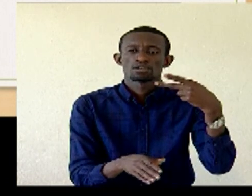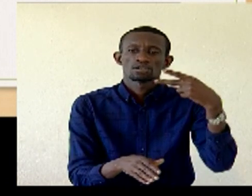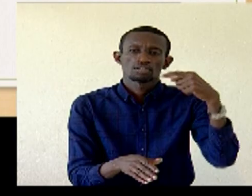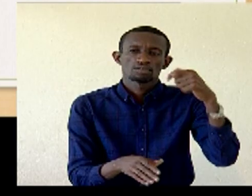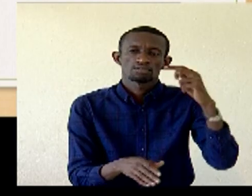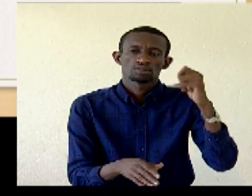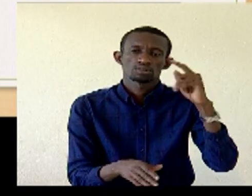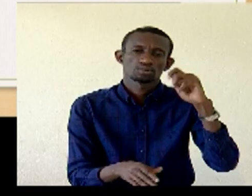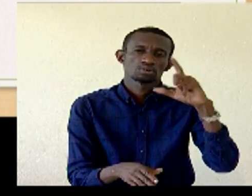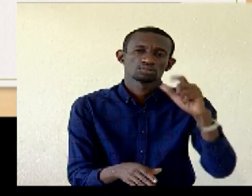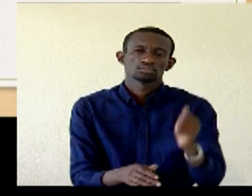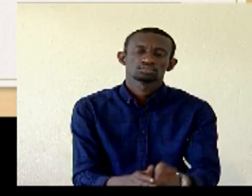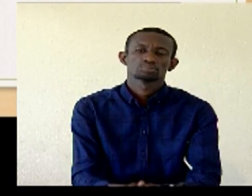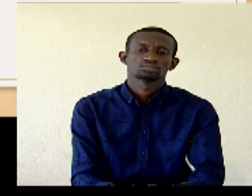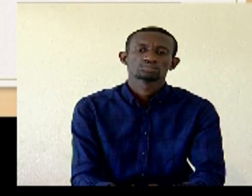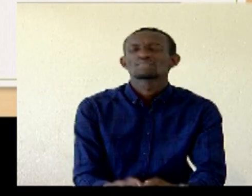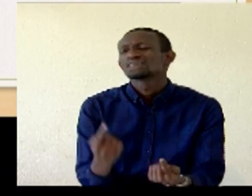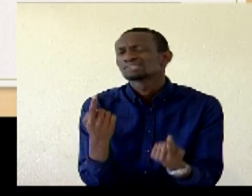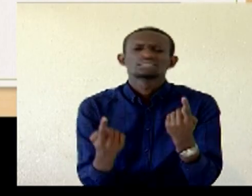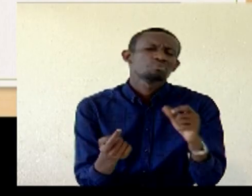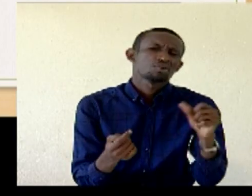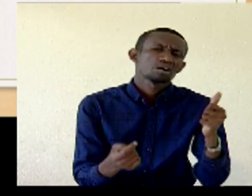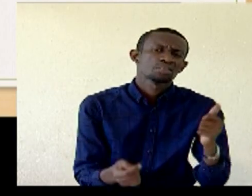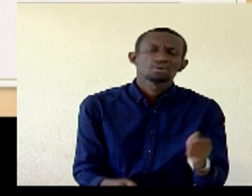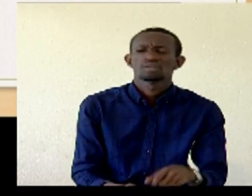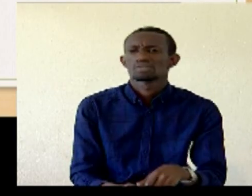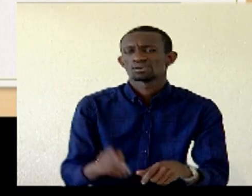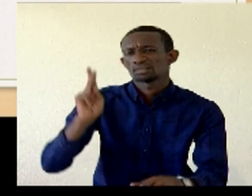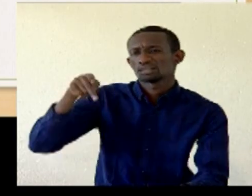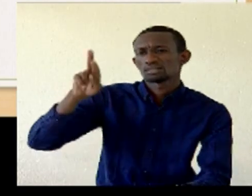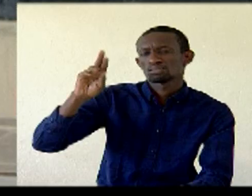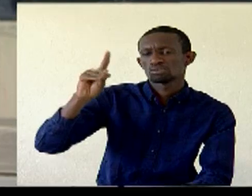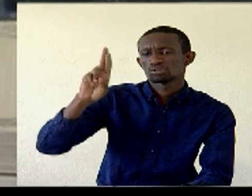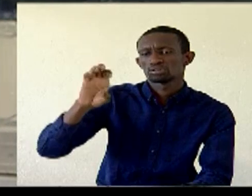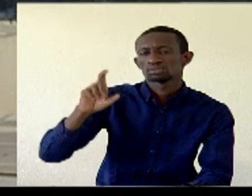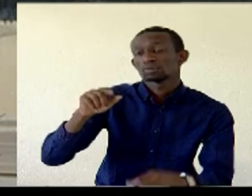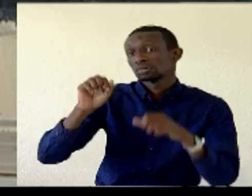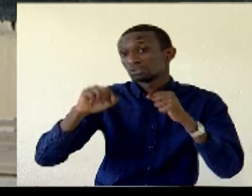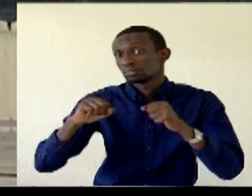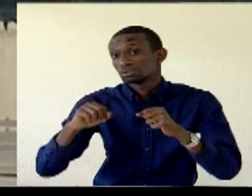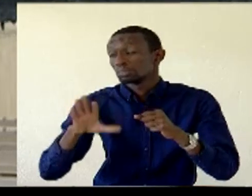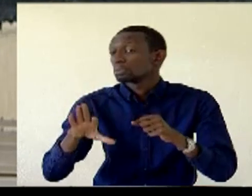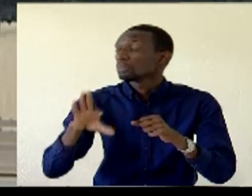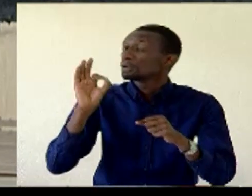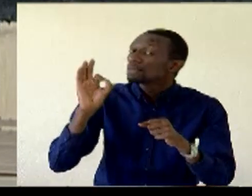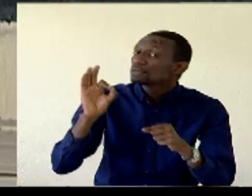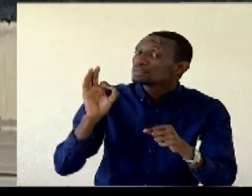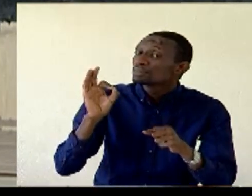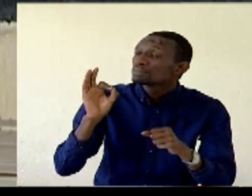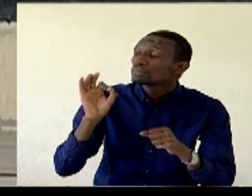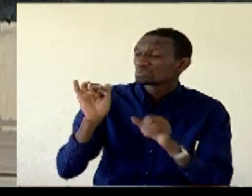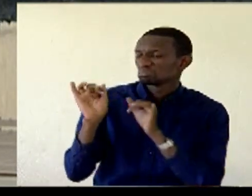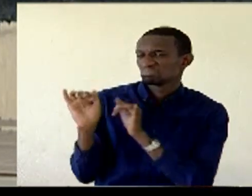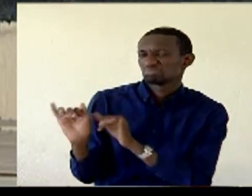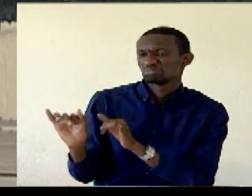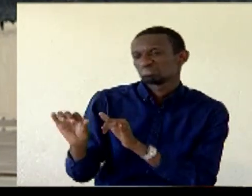organic product. Some other products, for example here, you may decide to leave these other products. As long as